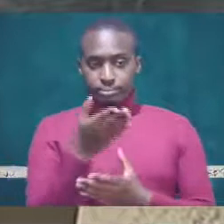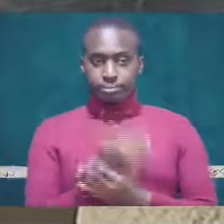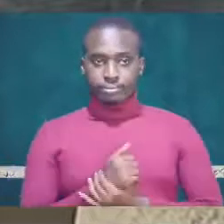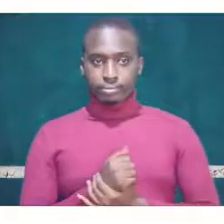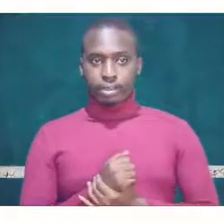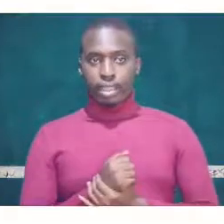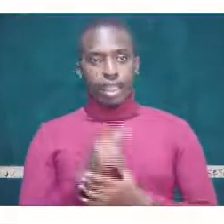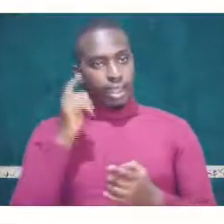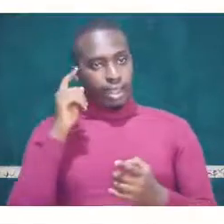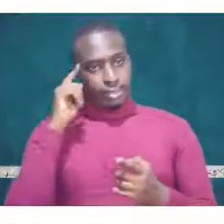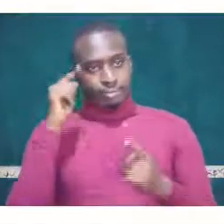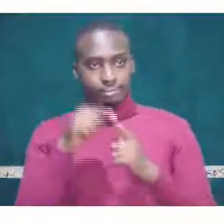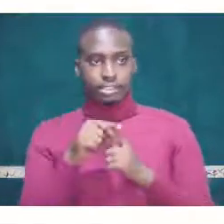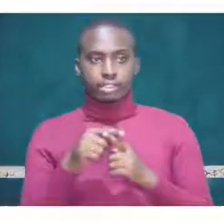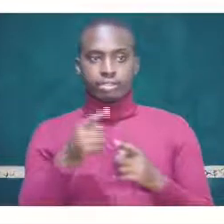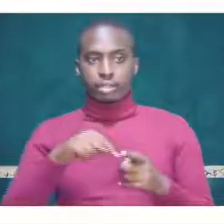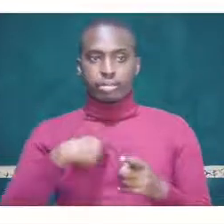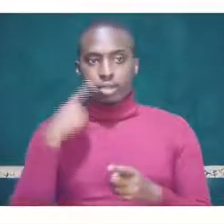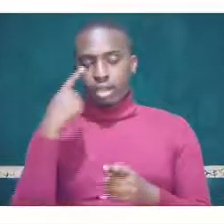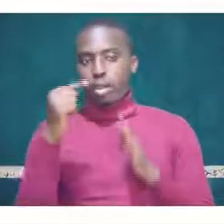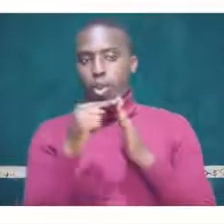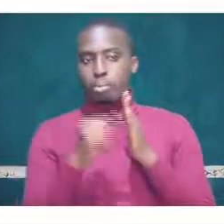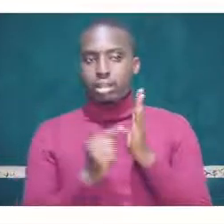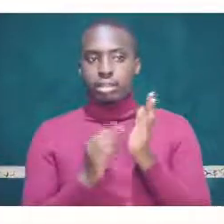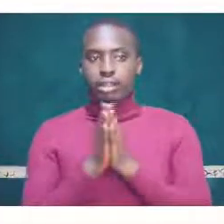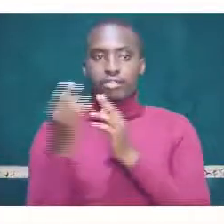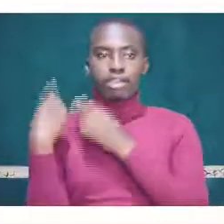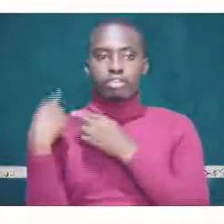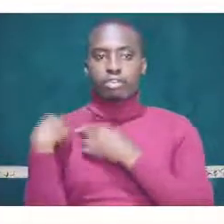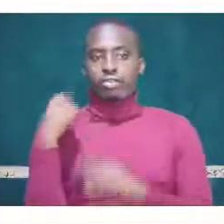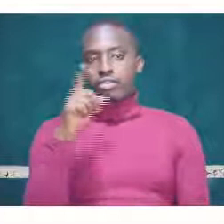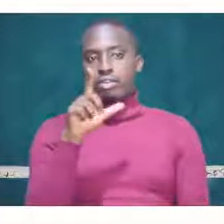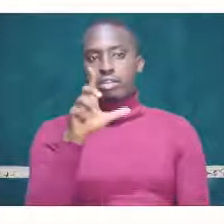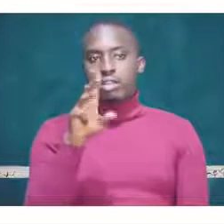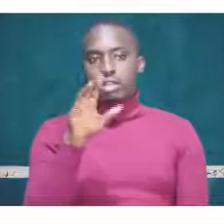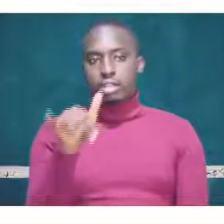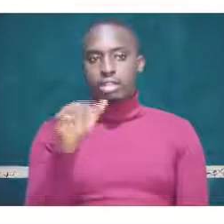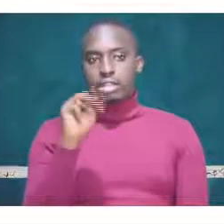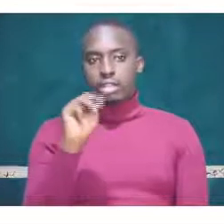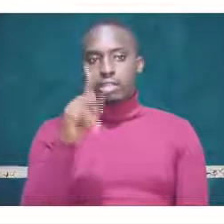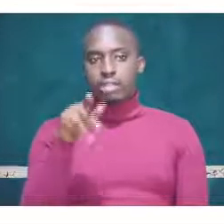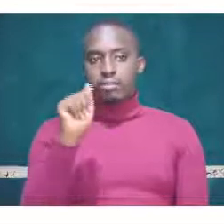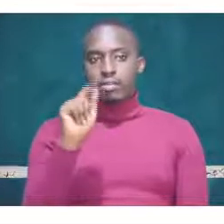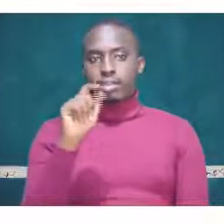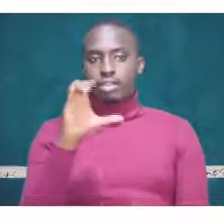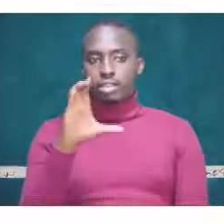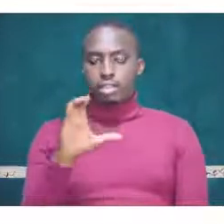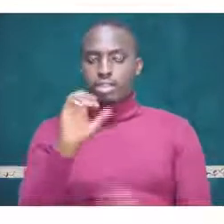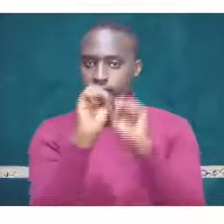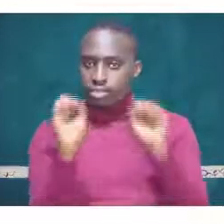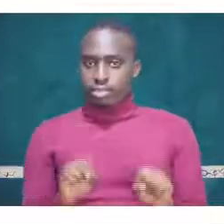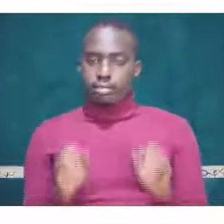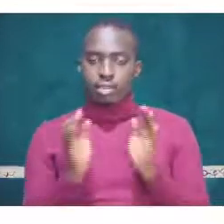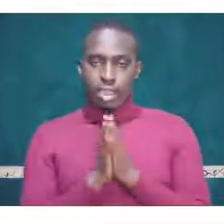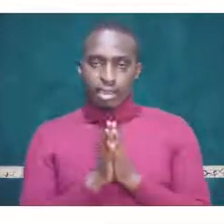running objective, we are going to be outlining the components and the function of the lymphatic system. What are the major components of the lymphatic system?